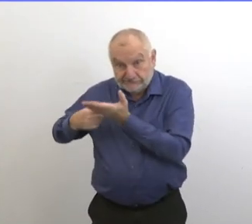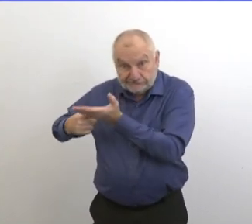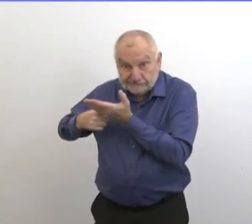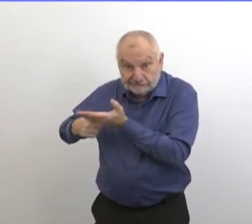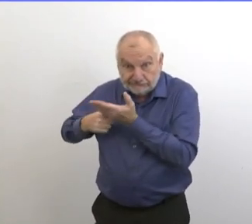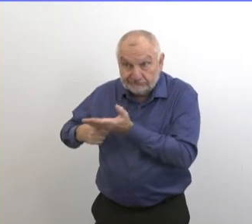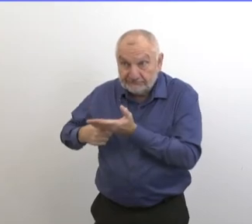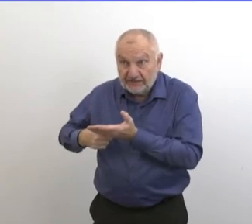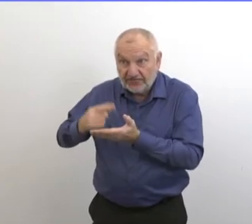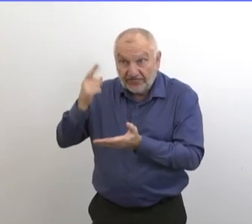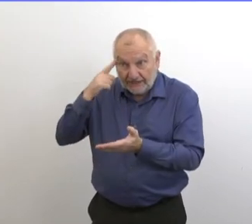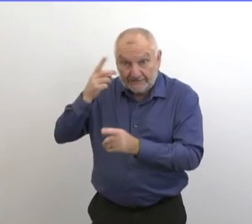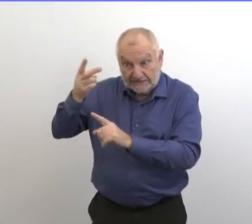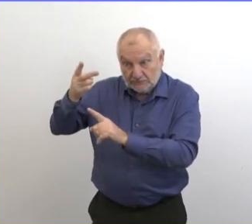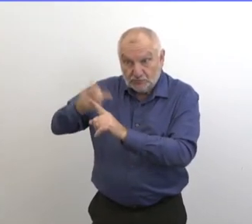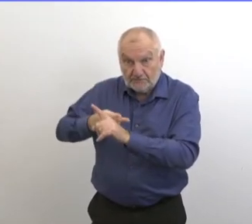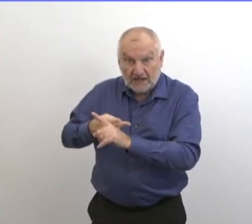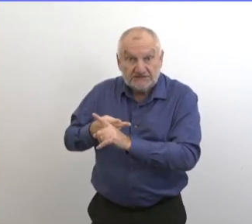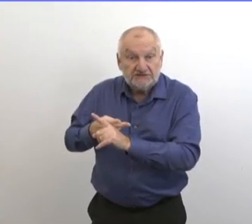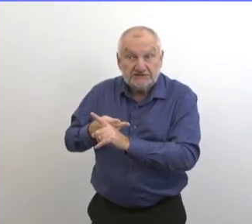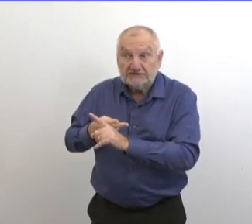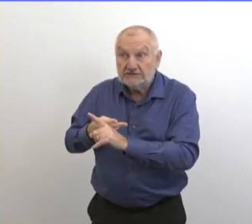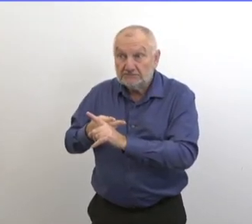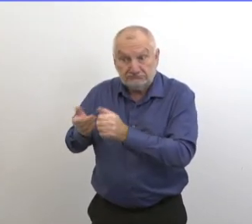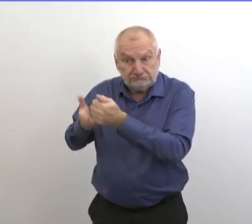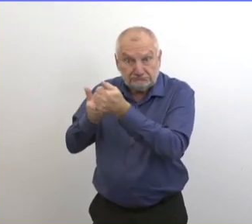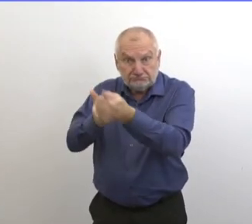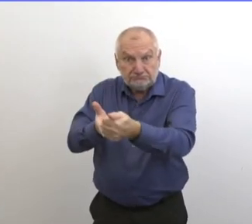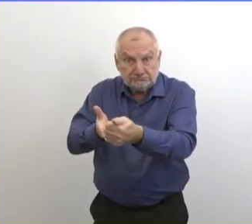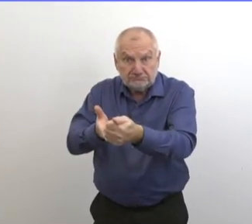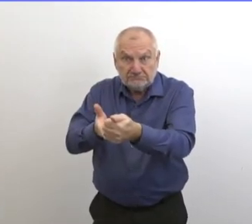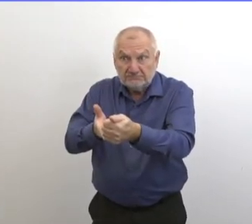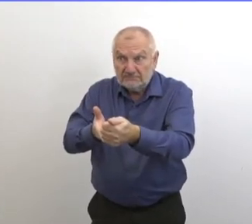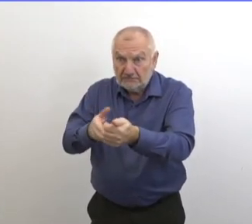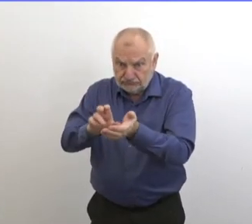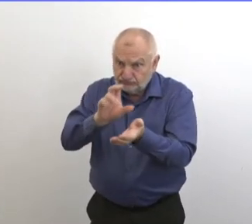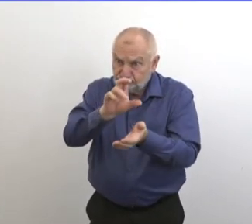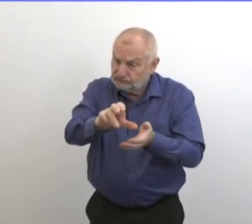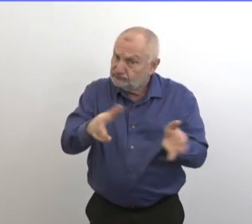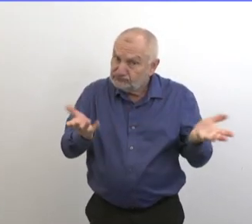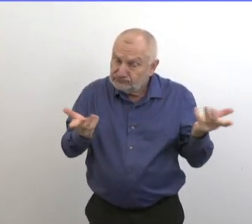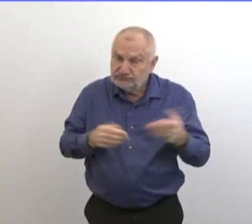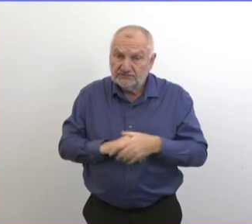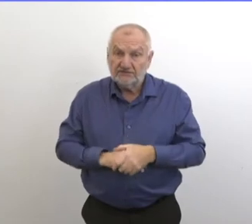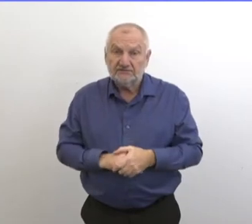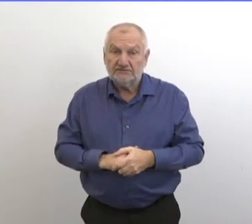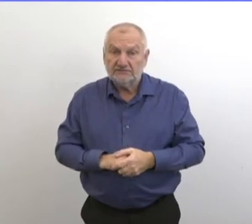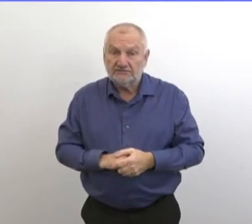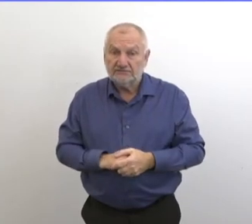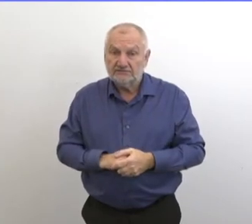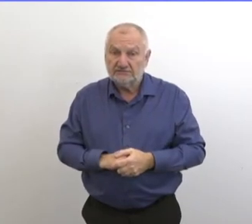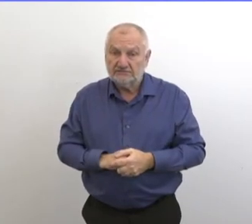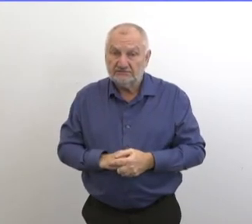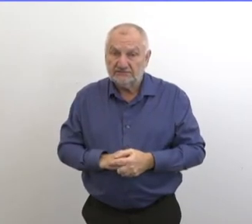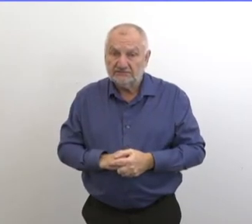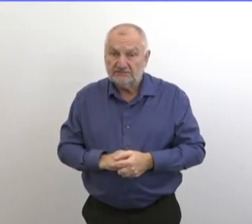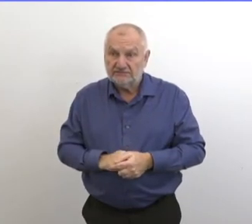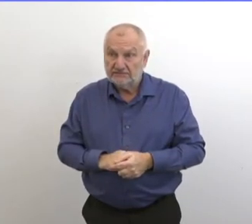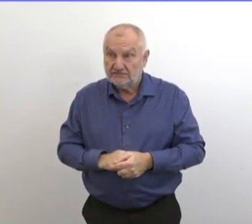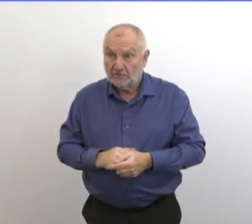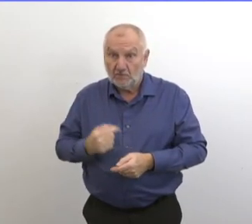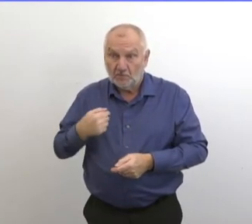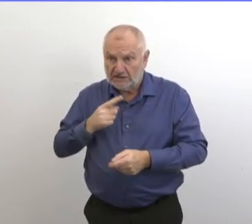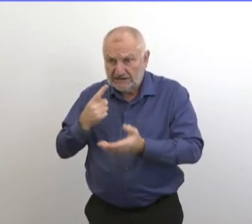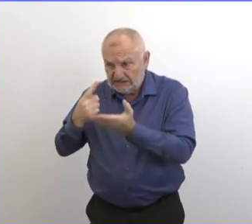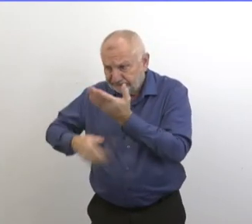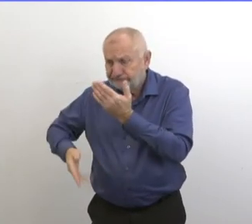the wage support for people working in these congregate settings. And, this is what was identified.